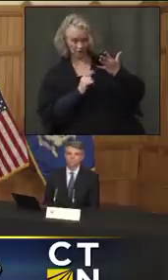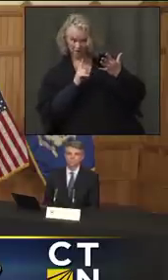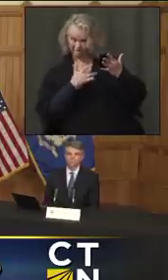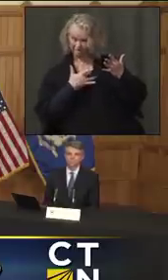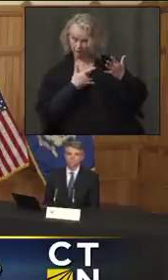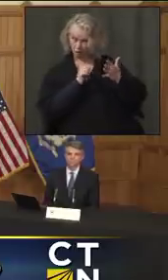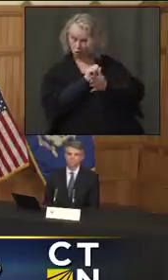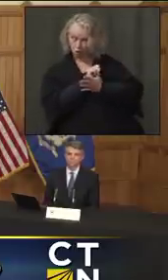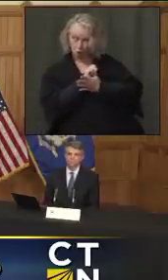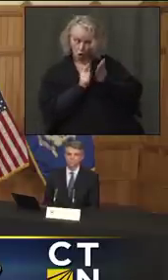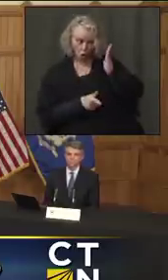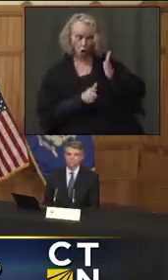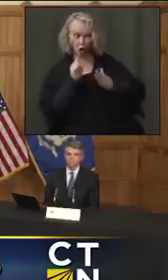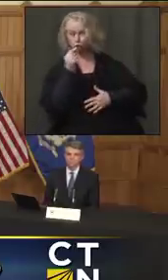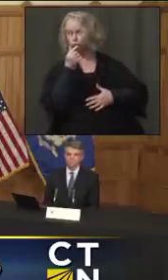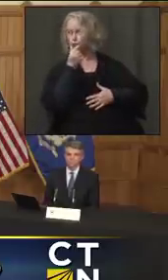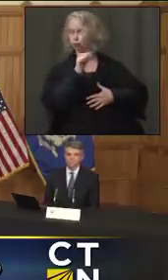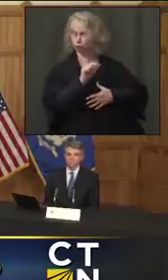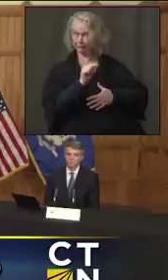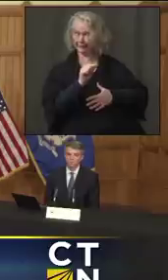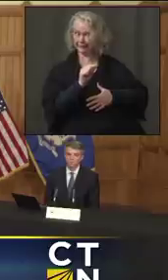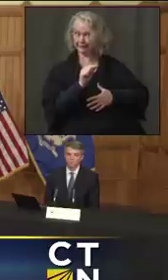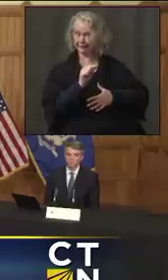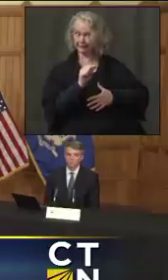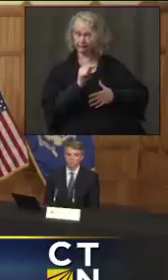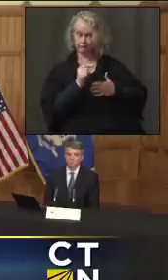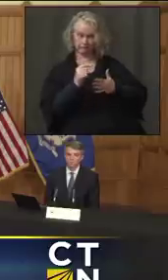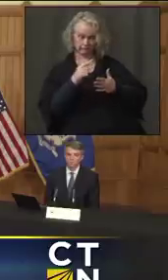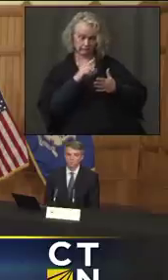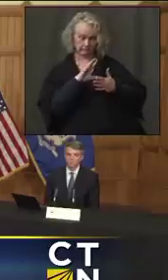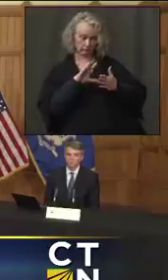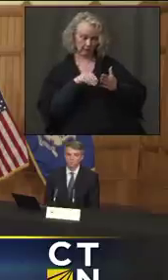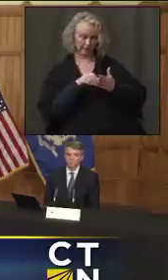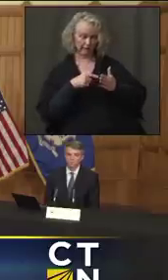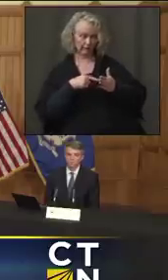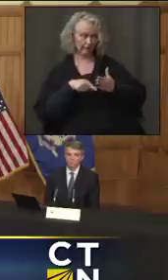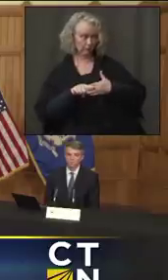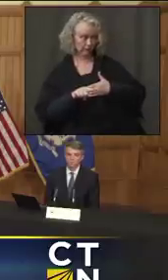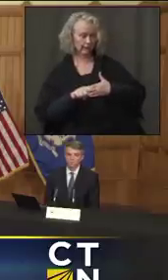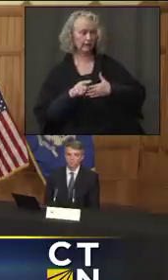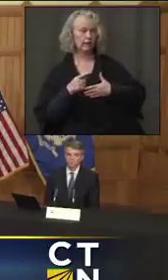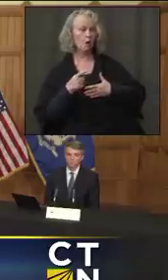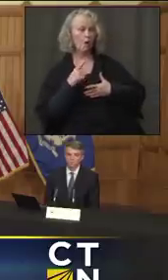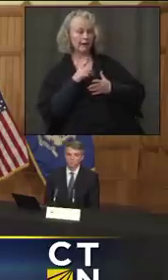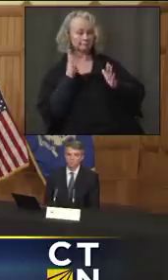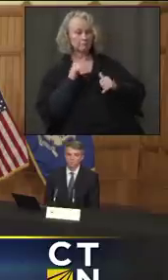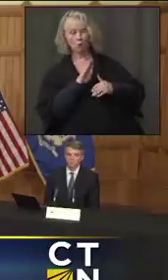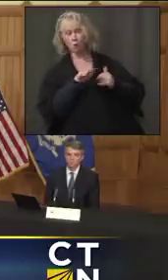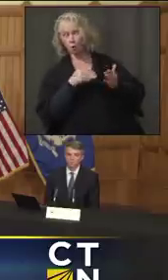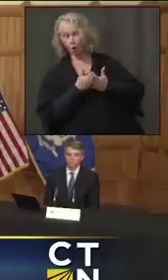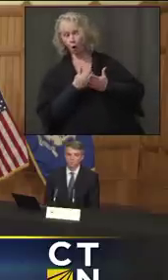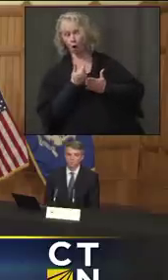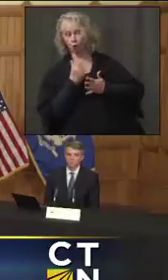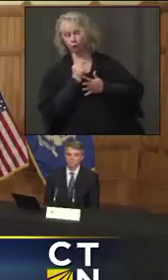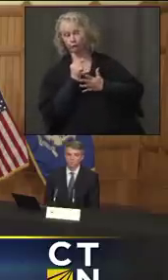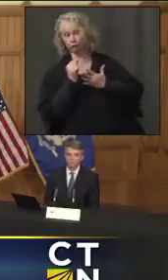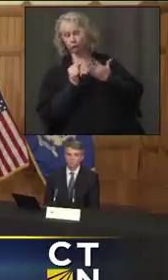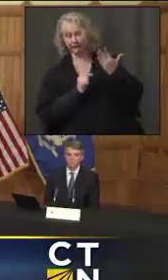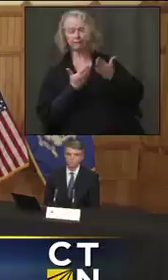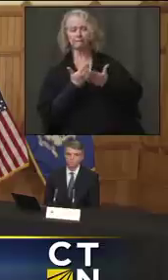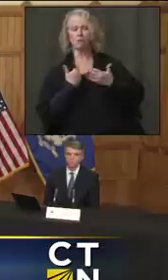these metrics to green in a week and a half? And do they all need to be green in order for us to open on the